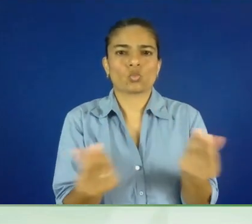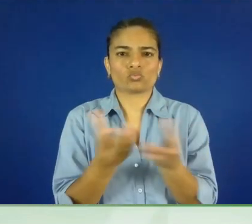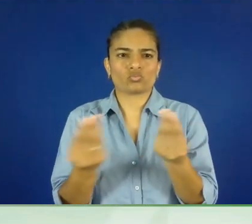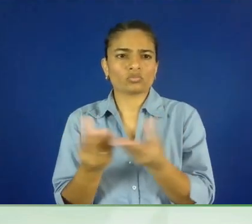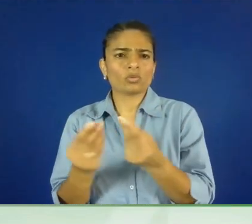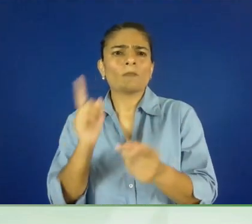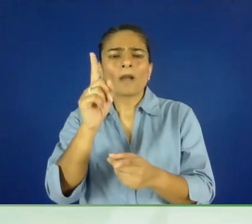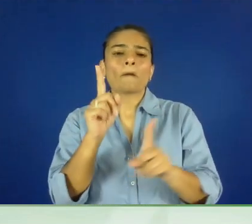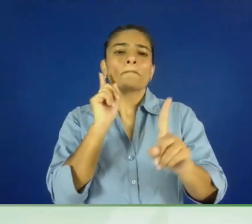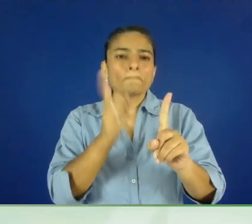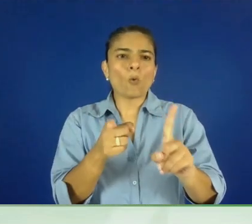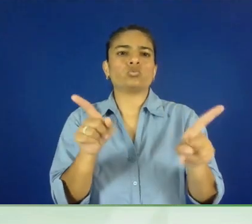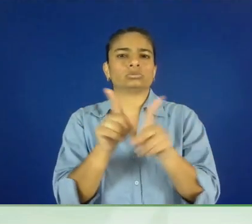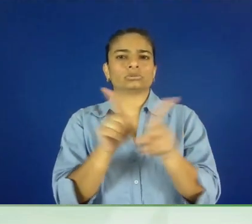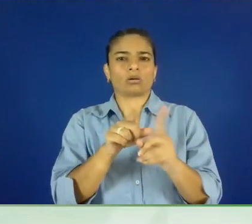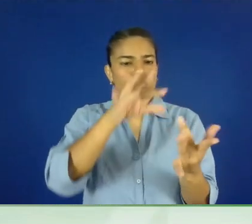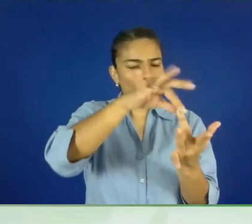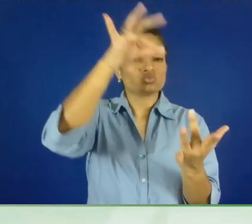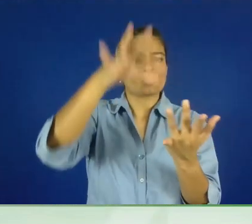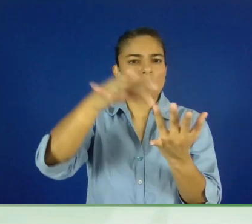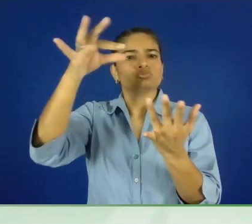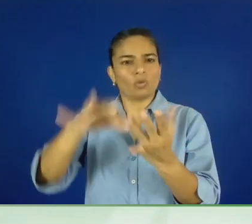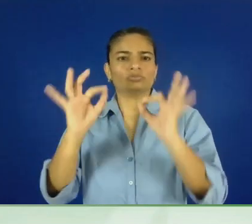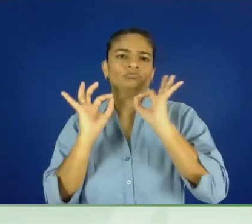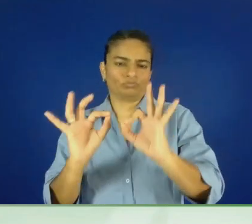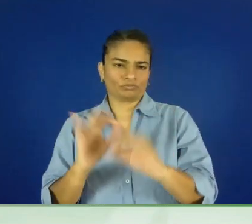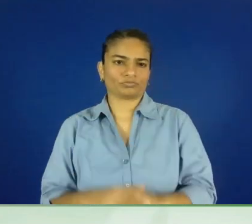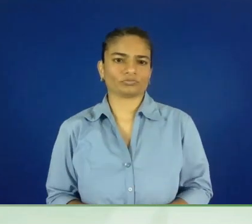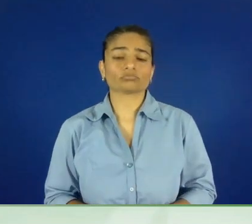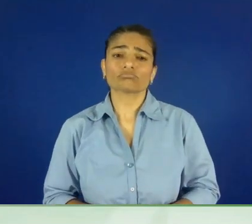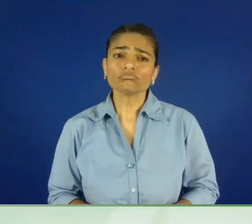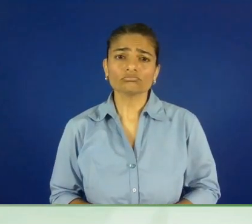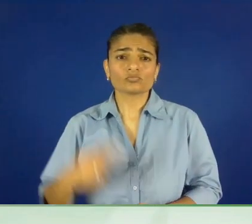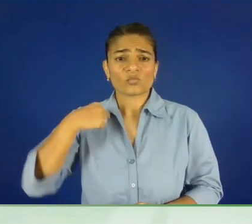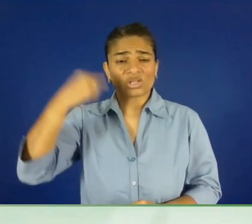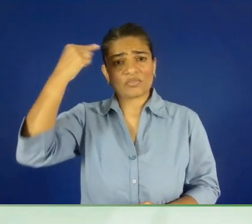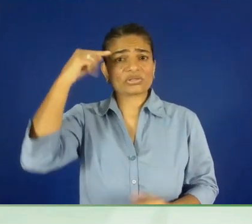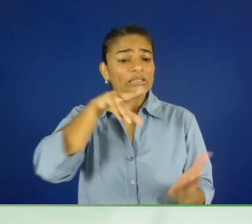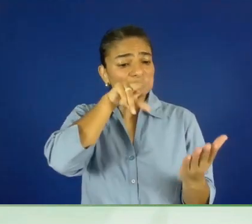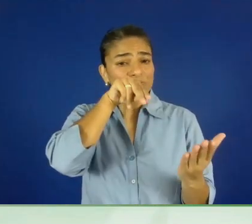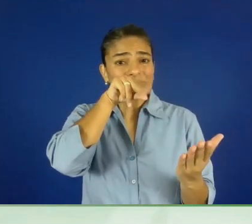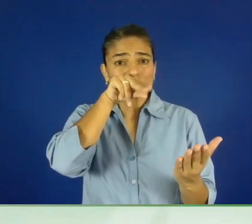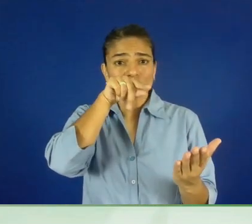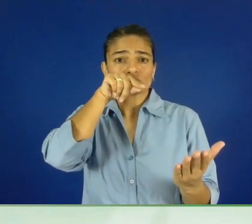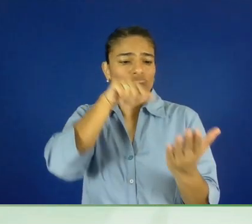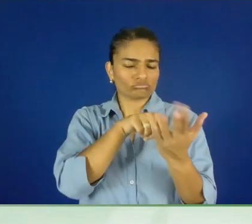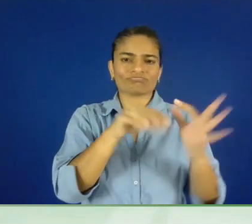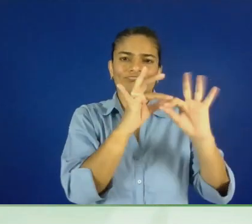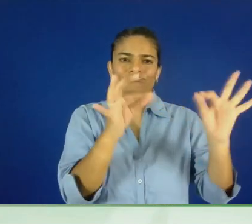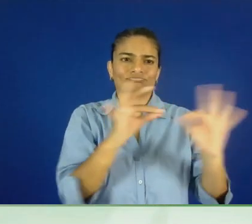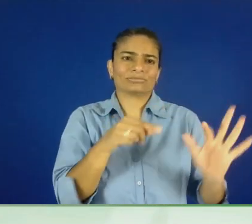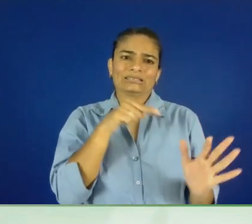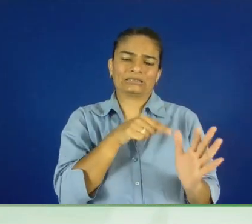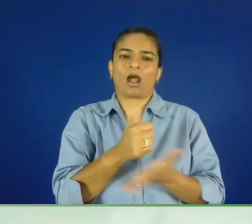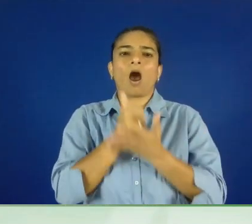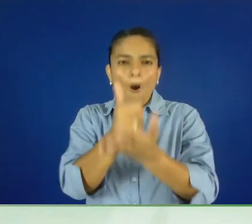from that perspective, yes, I see speech-to-text software, which really helps people to communicate with people around them. And